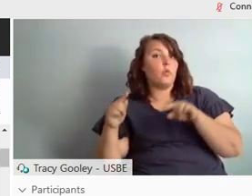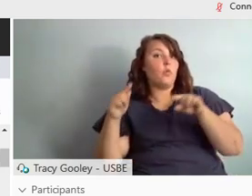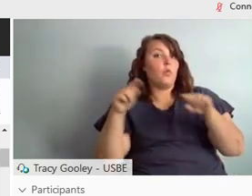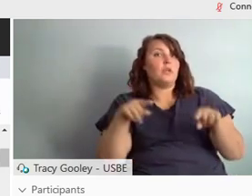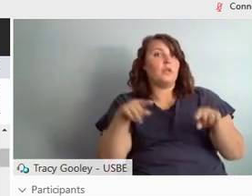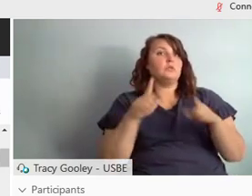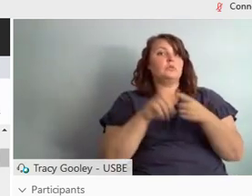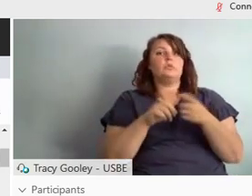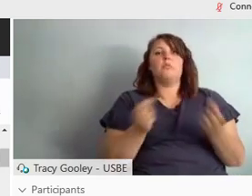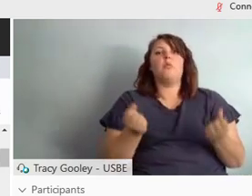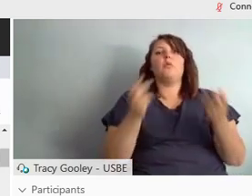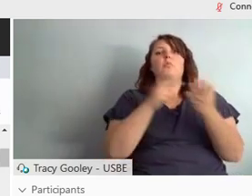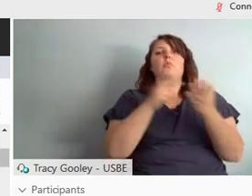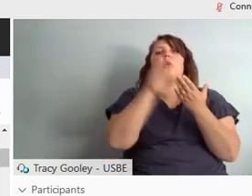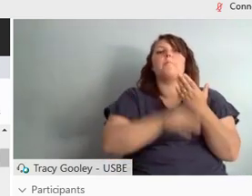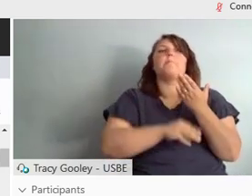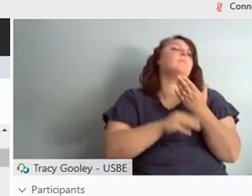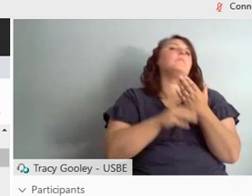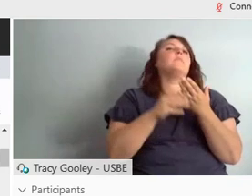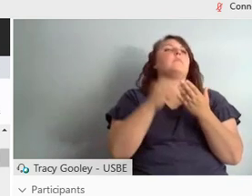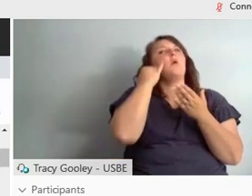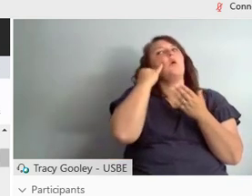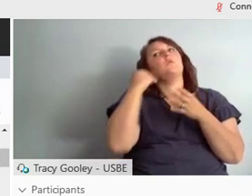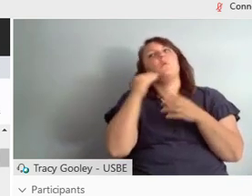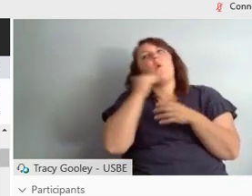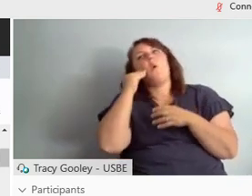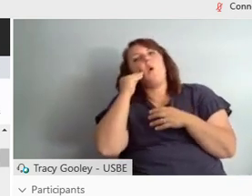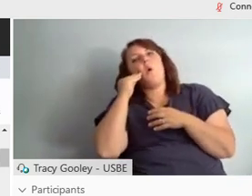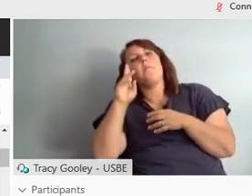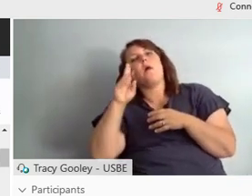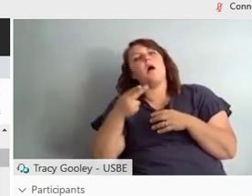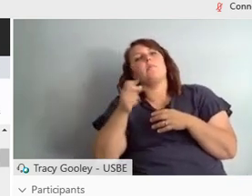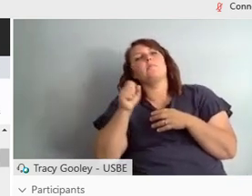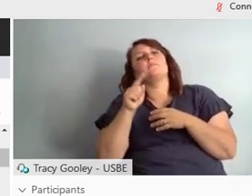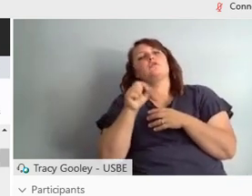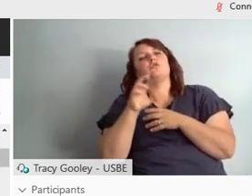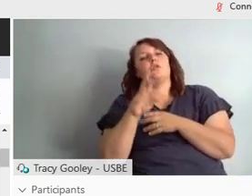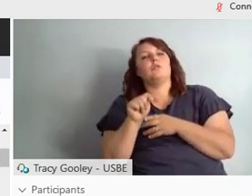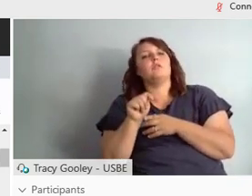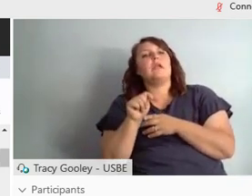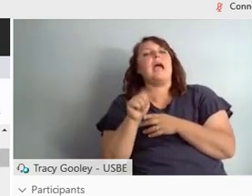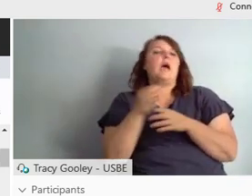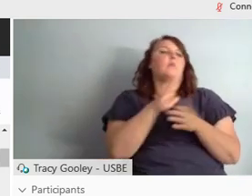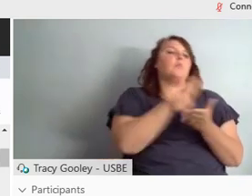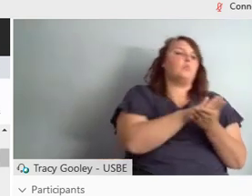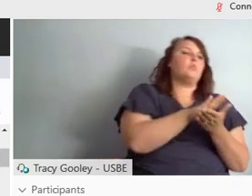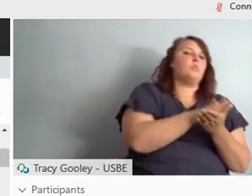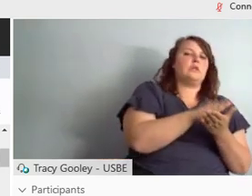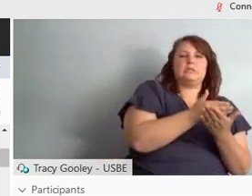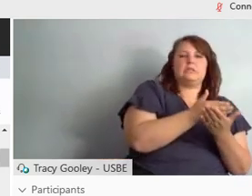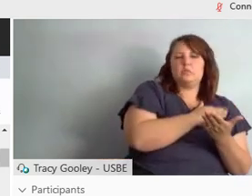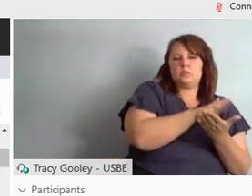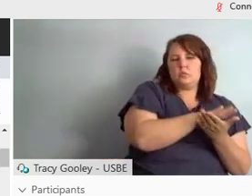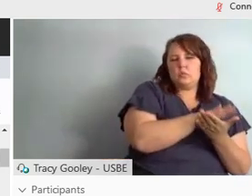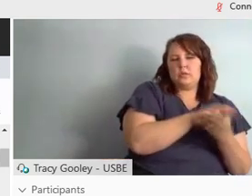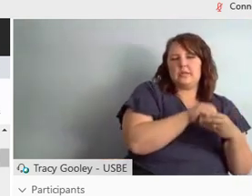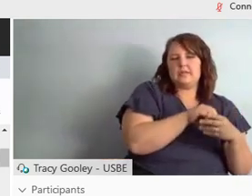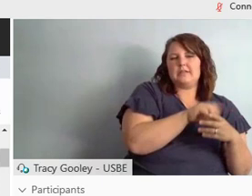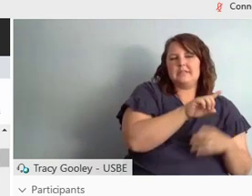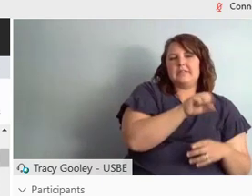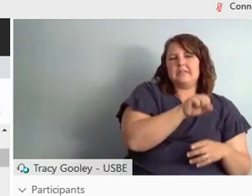went to multiple programs? So say they did Upstart at home and they attended a preschool at the Davis School